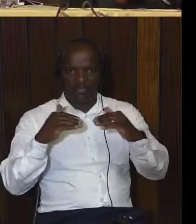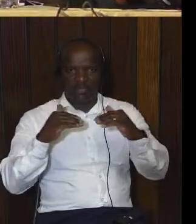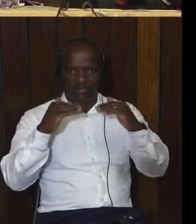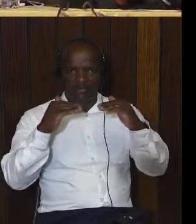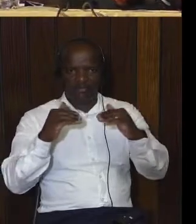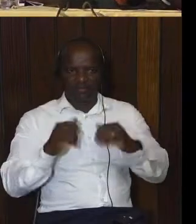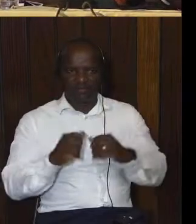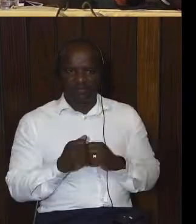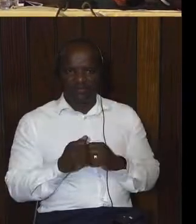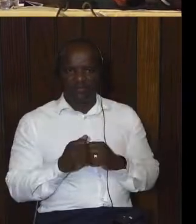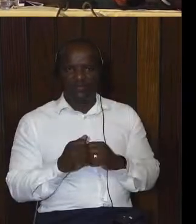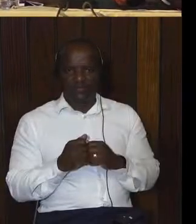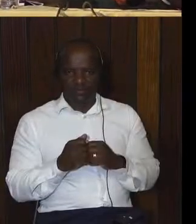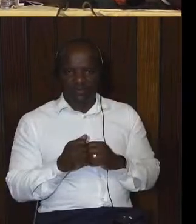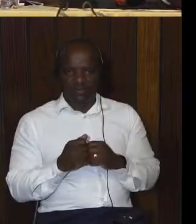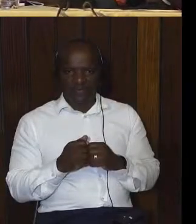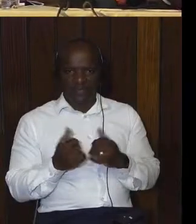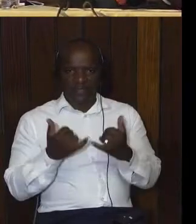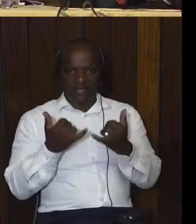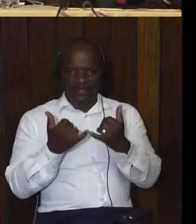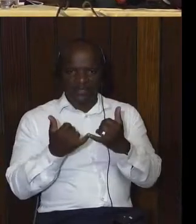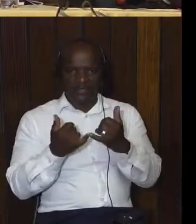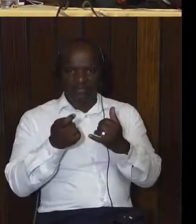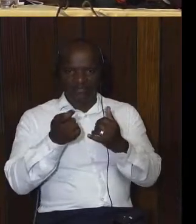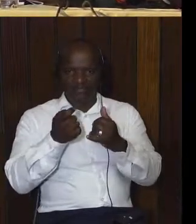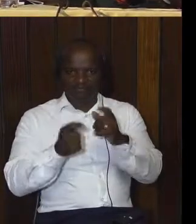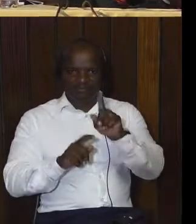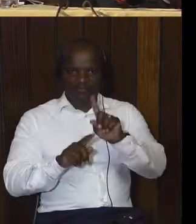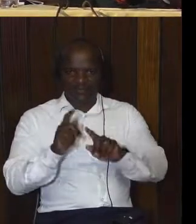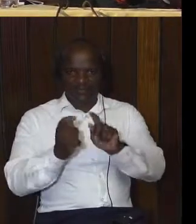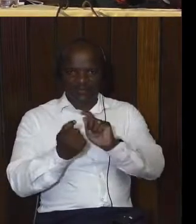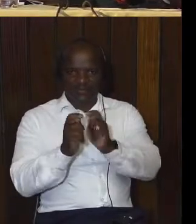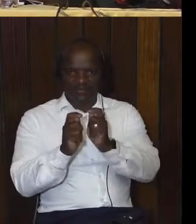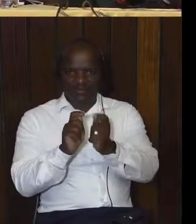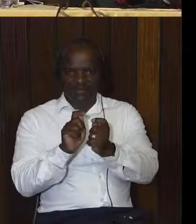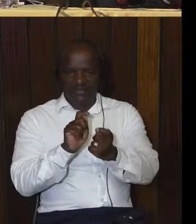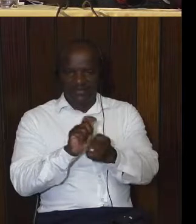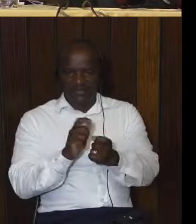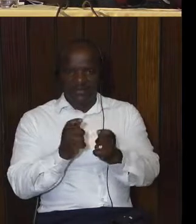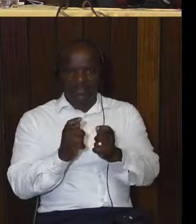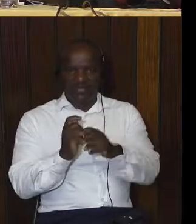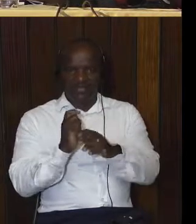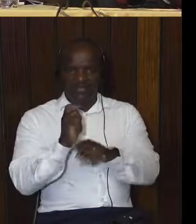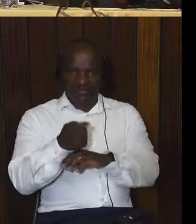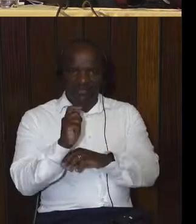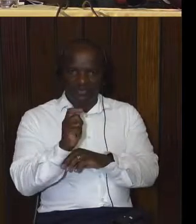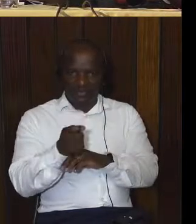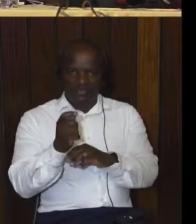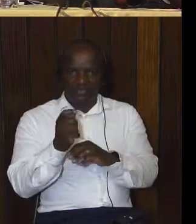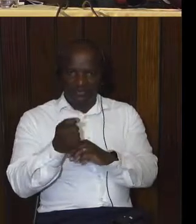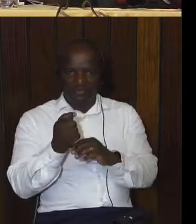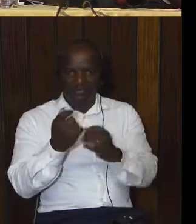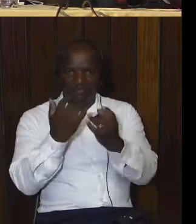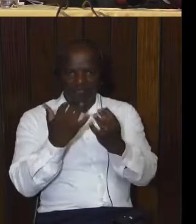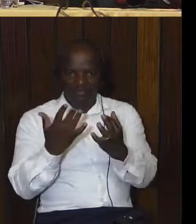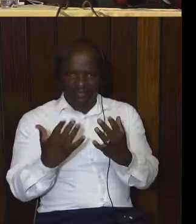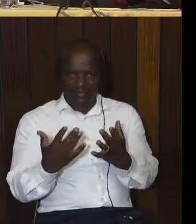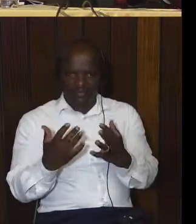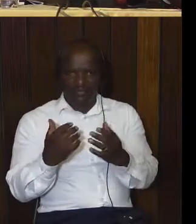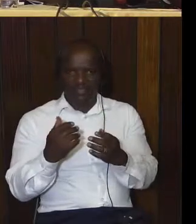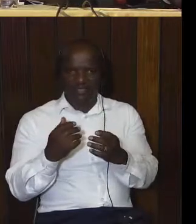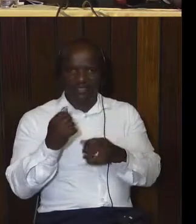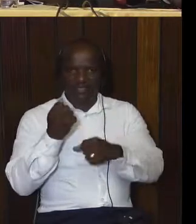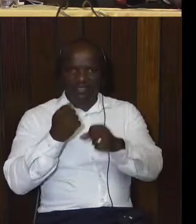We've been able to offset that to some extent by savings and operational variations. We've used funds from prior